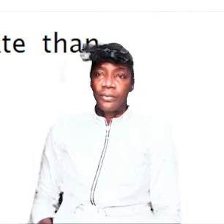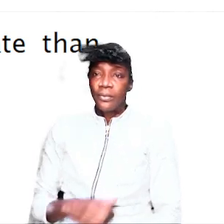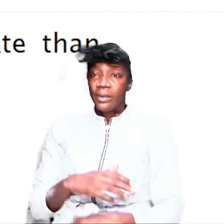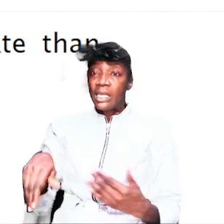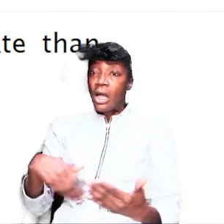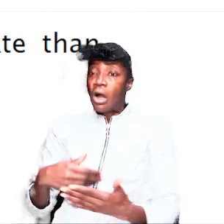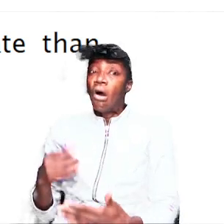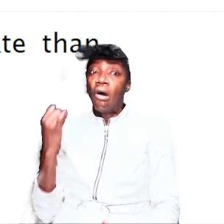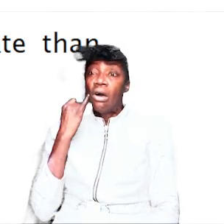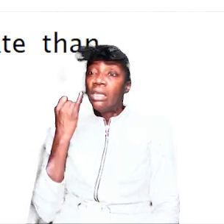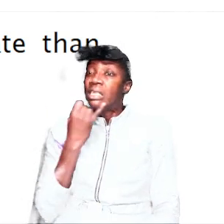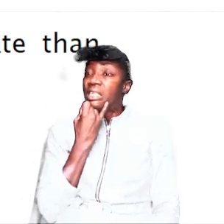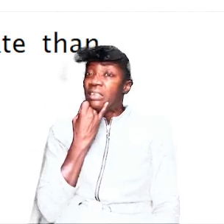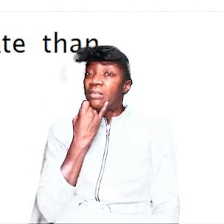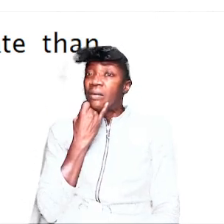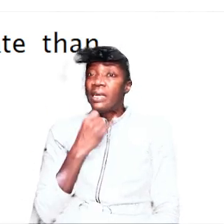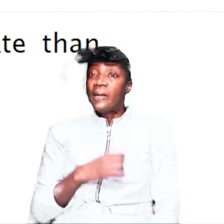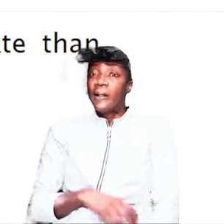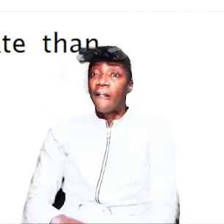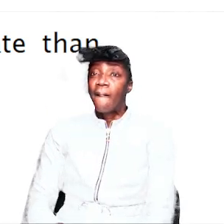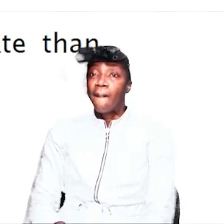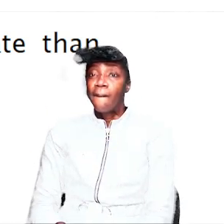Israel, then